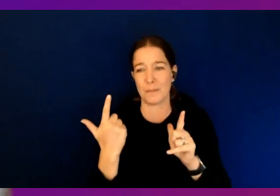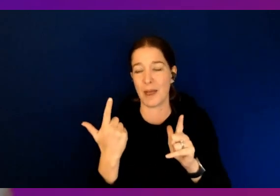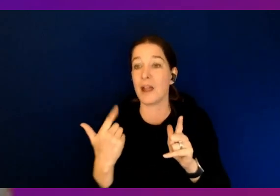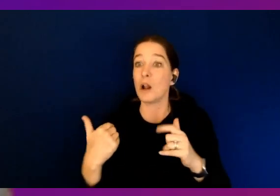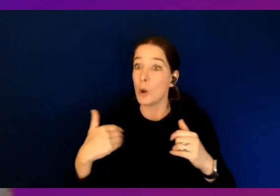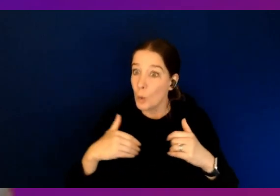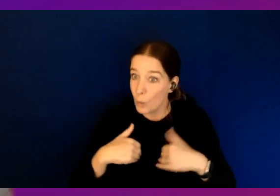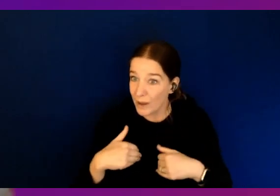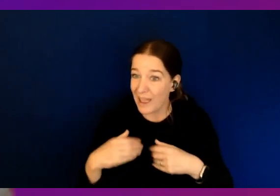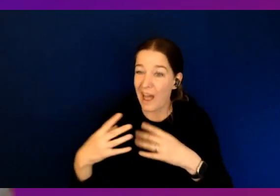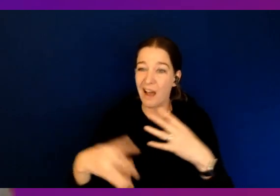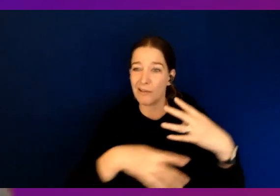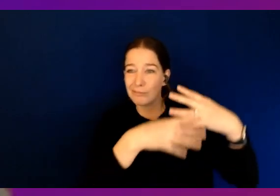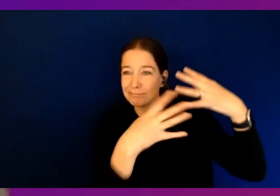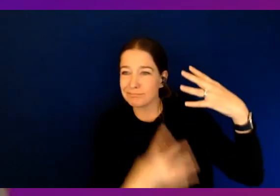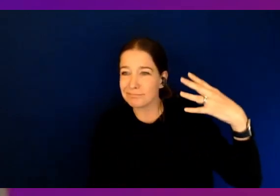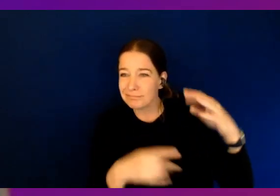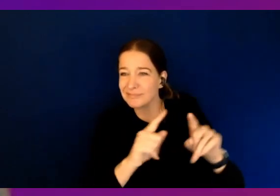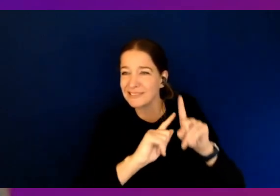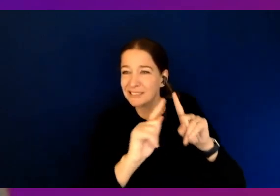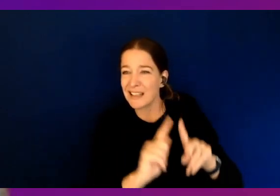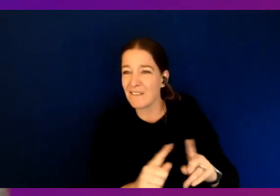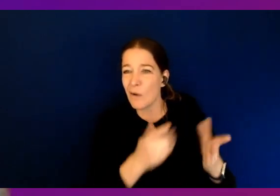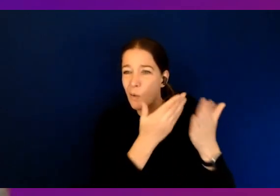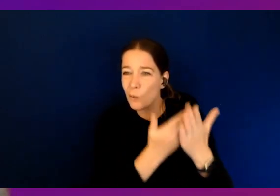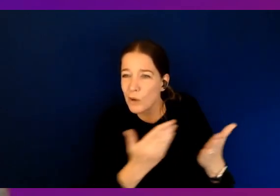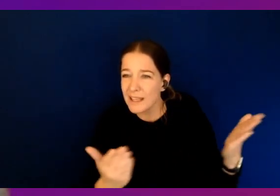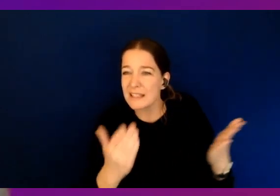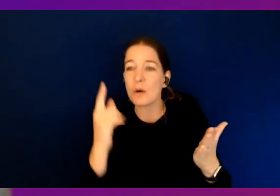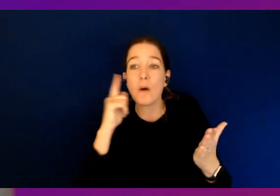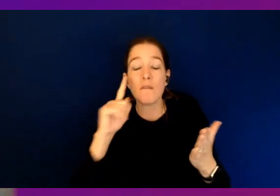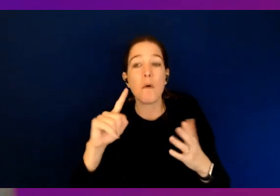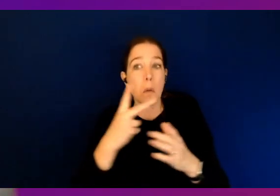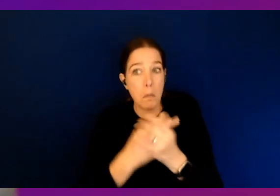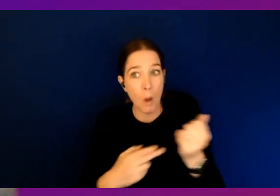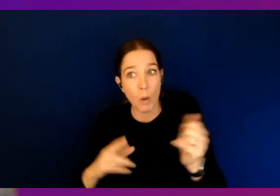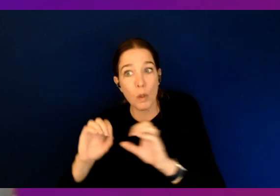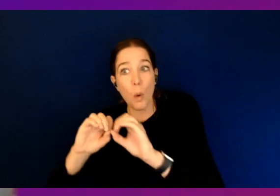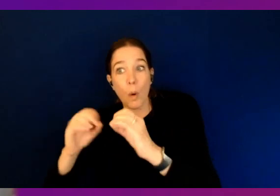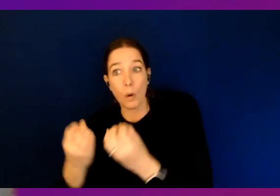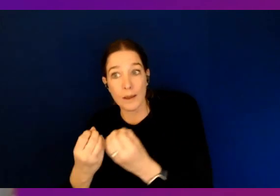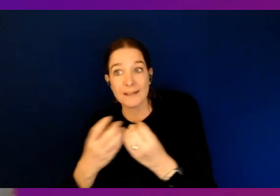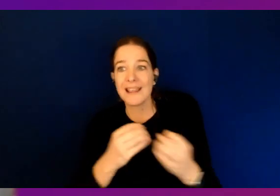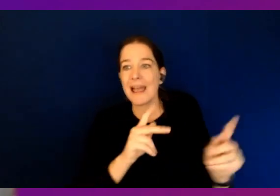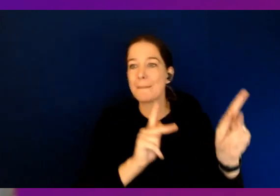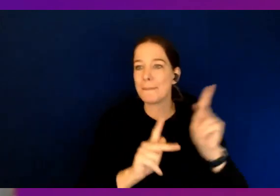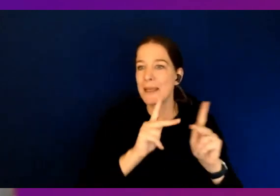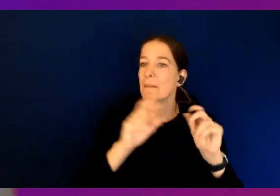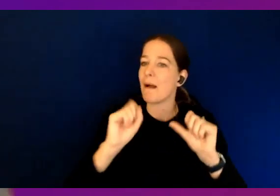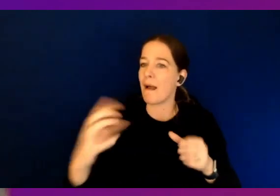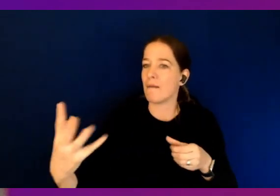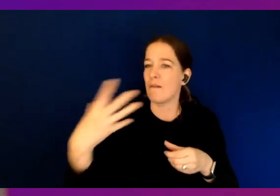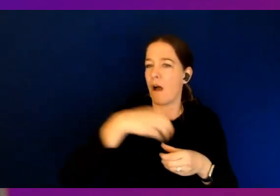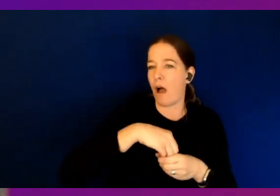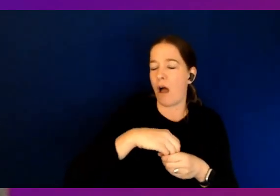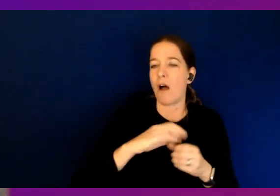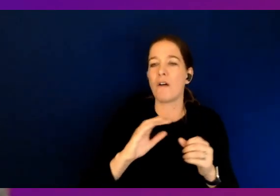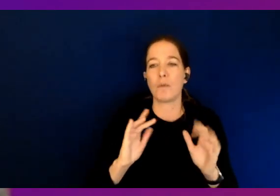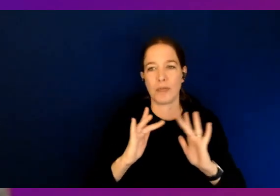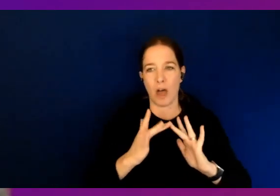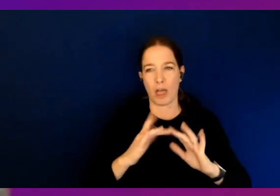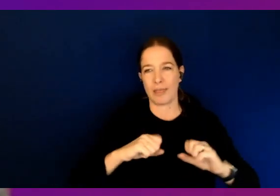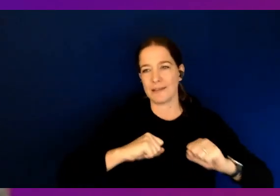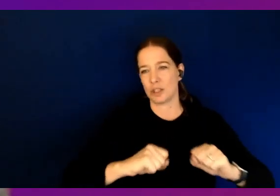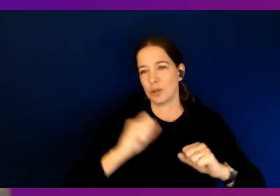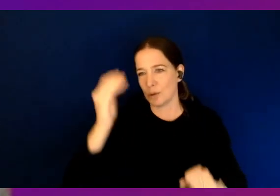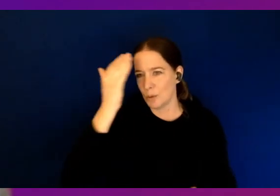on our CISA.gov website for organizations and individuals to participate in Cybersecurity Awareness Month, to either